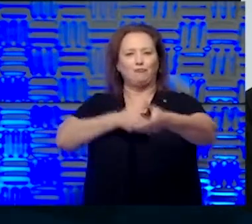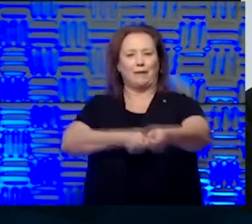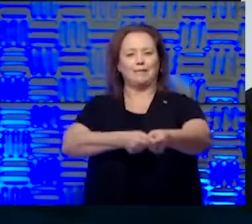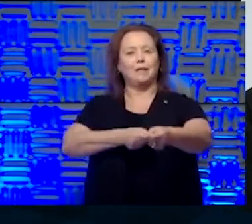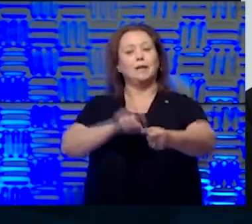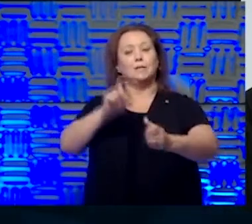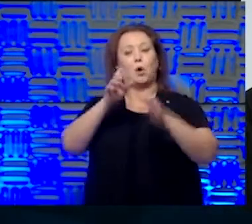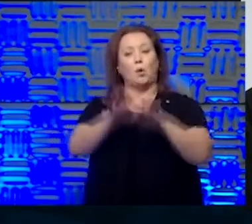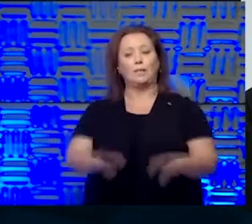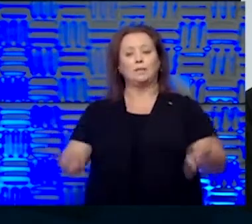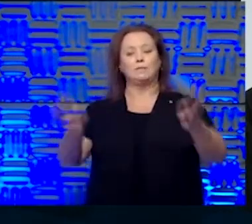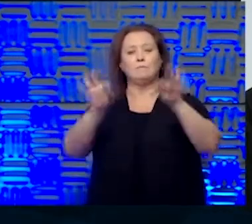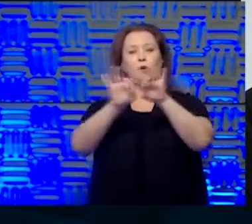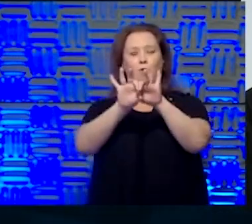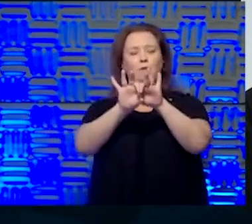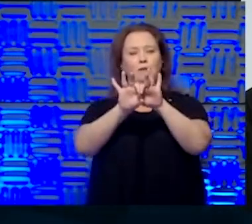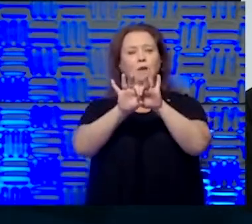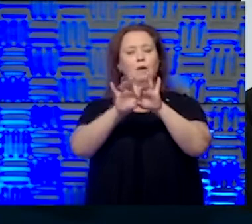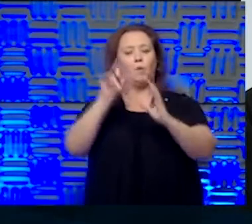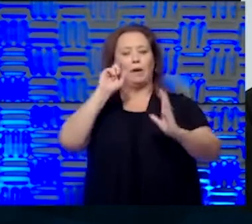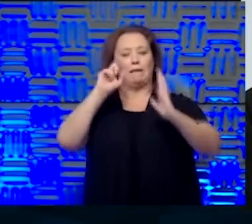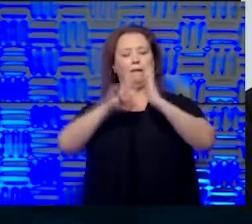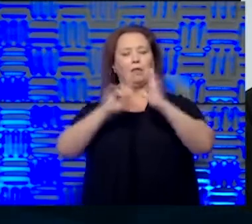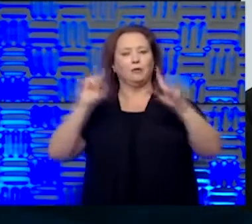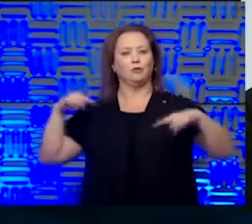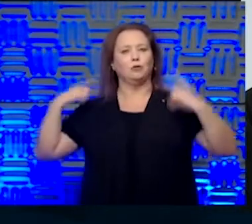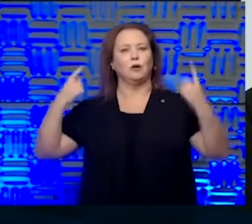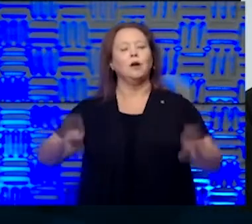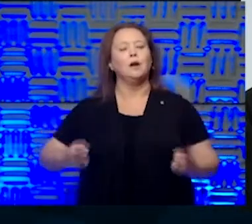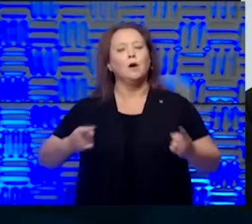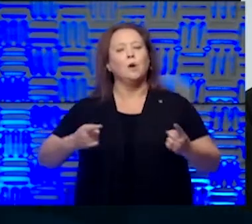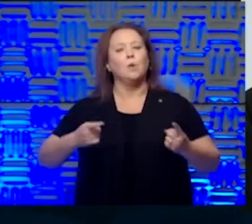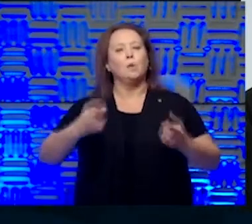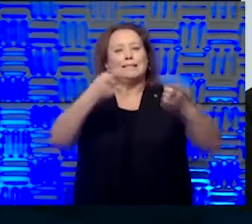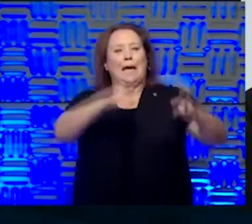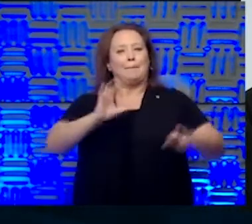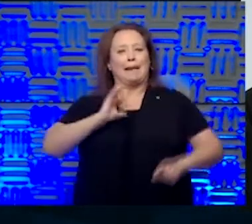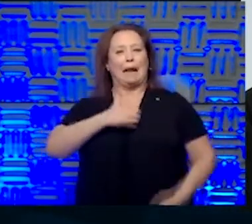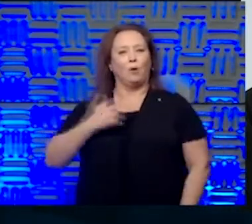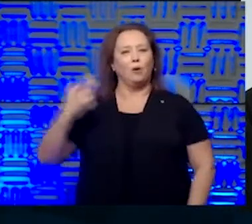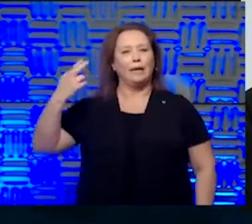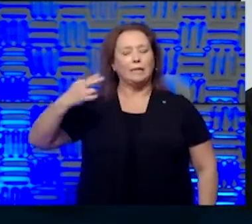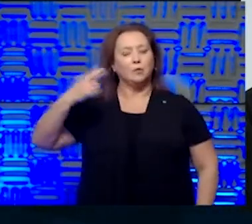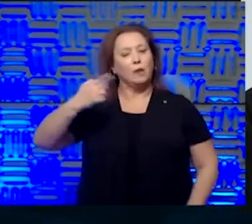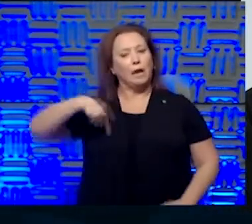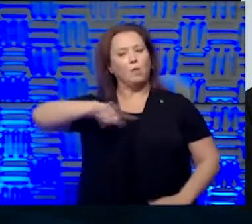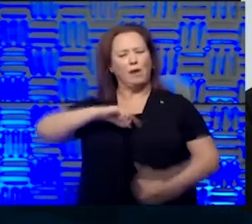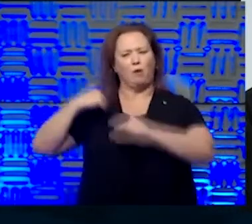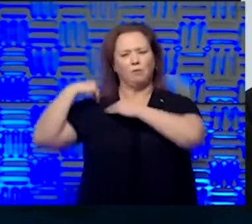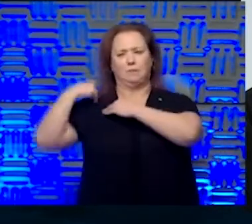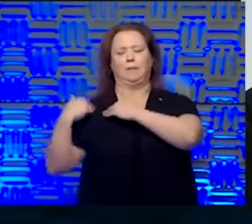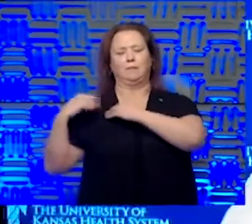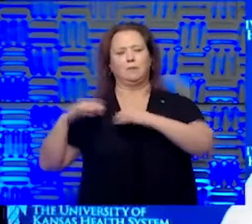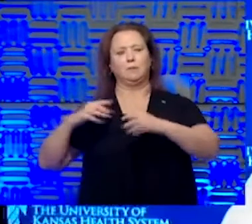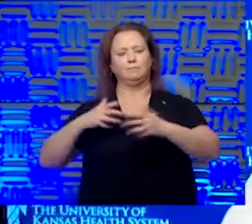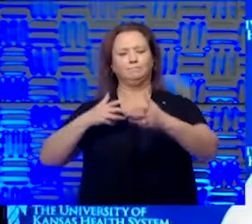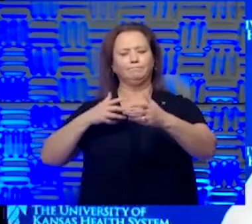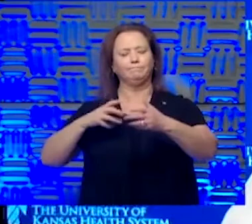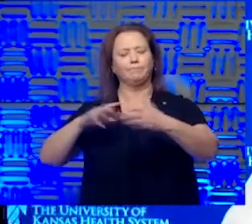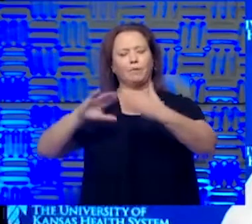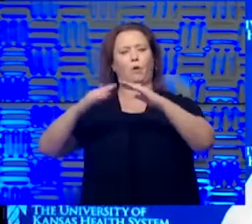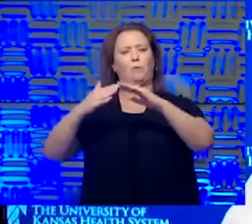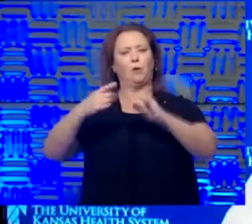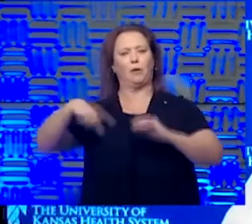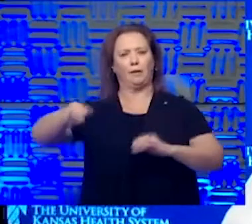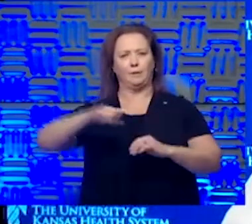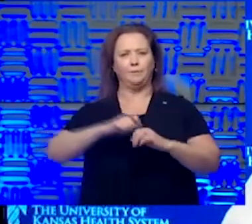what has happened historically. And we are accountable to our community. So I think that is important as well. Yeah, and we see that